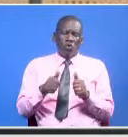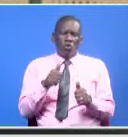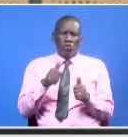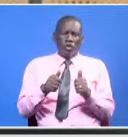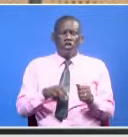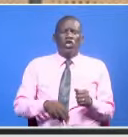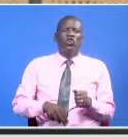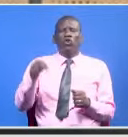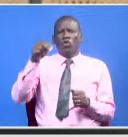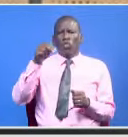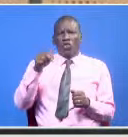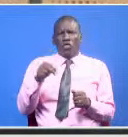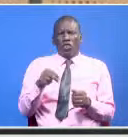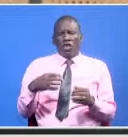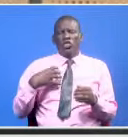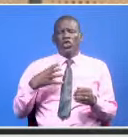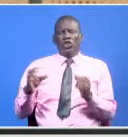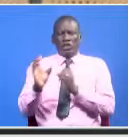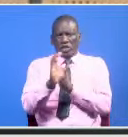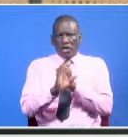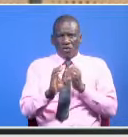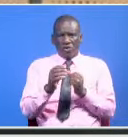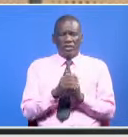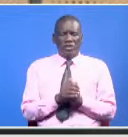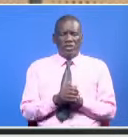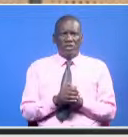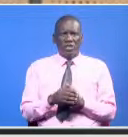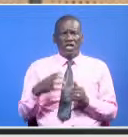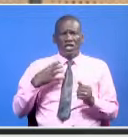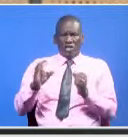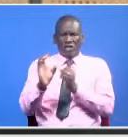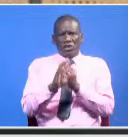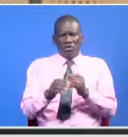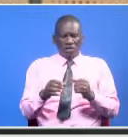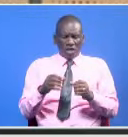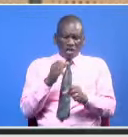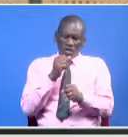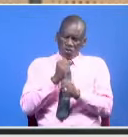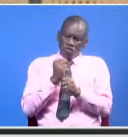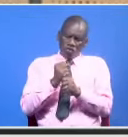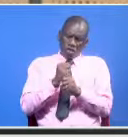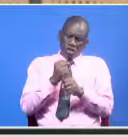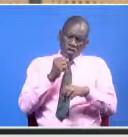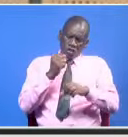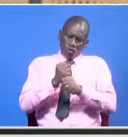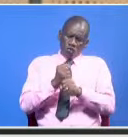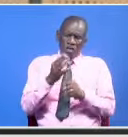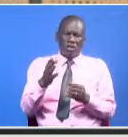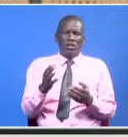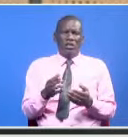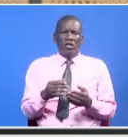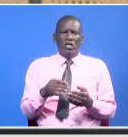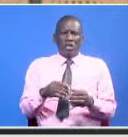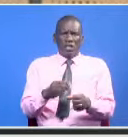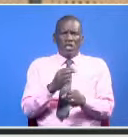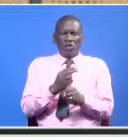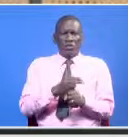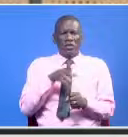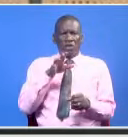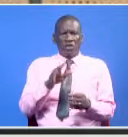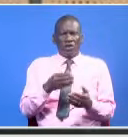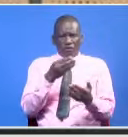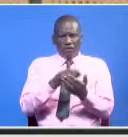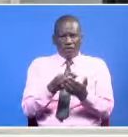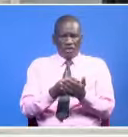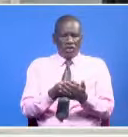North, that is the rich countries, are perfecting, using their